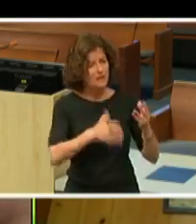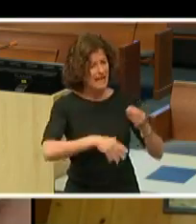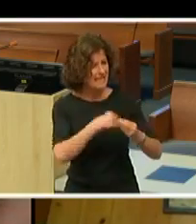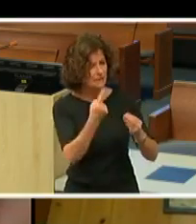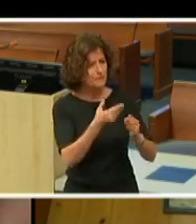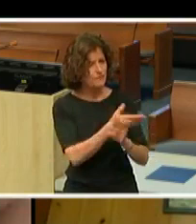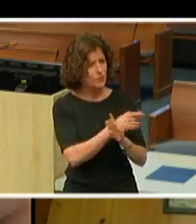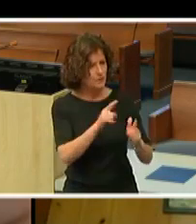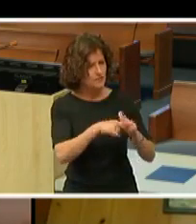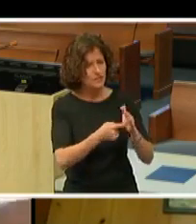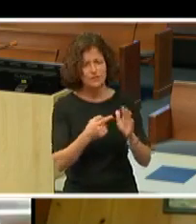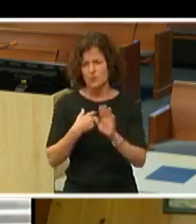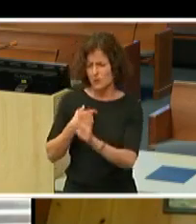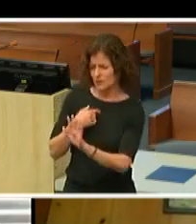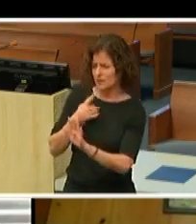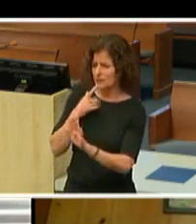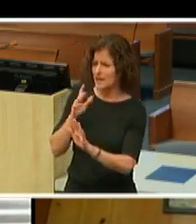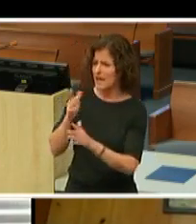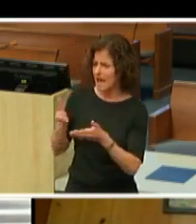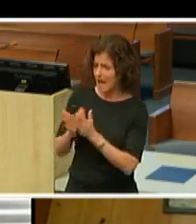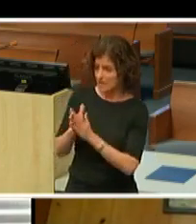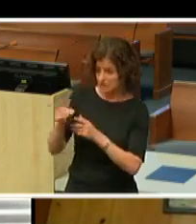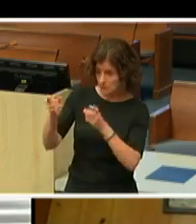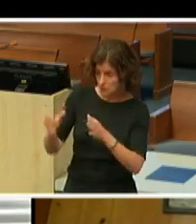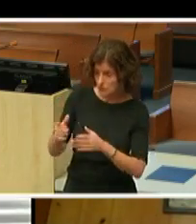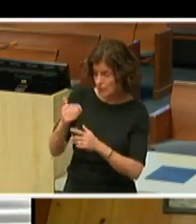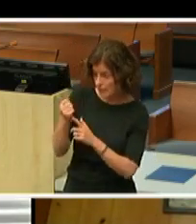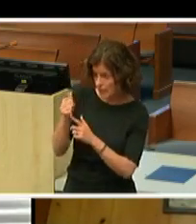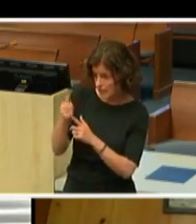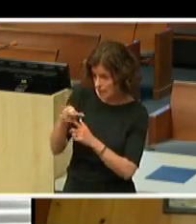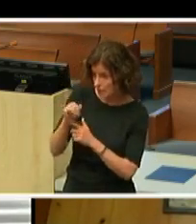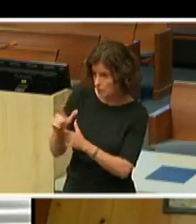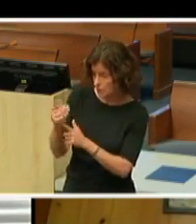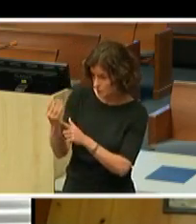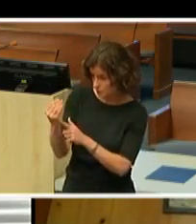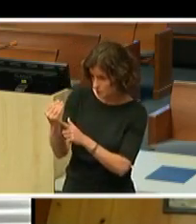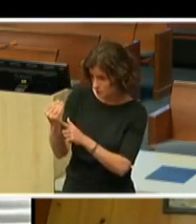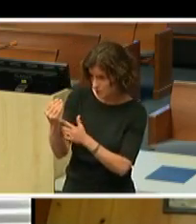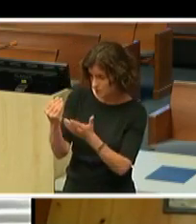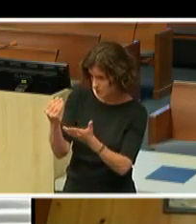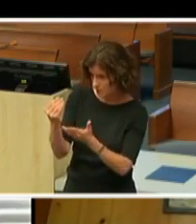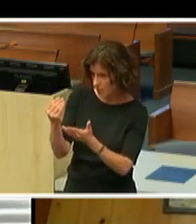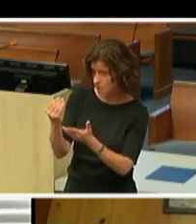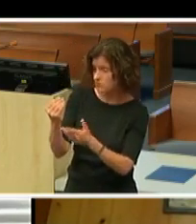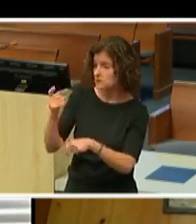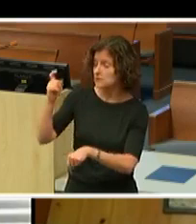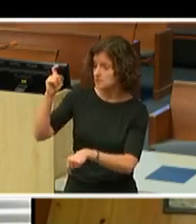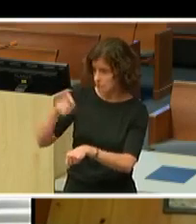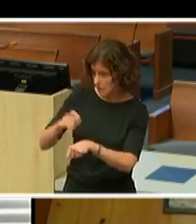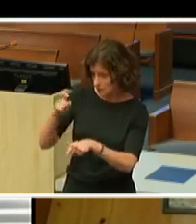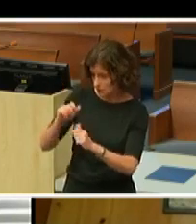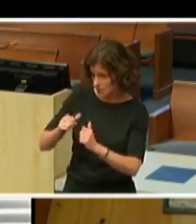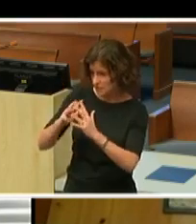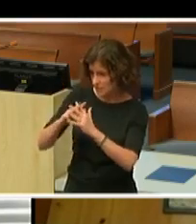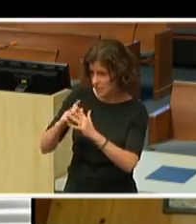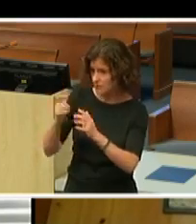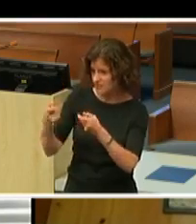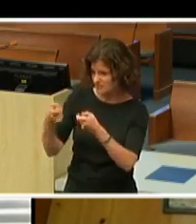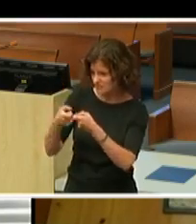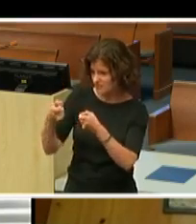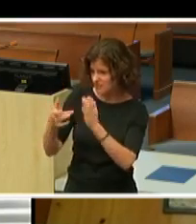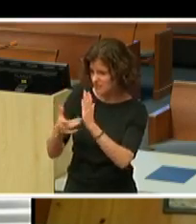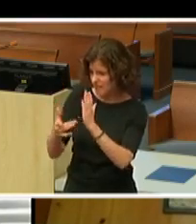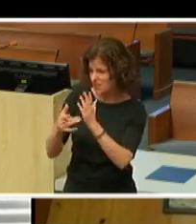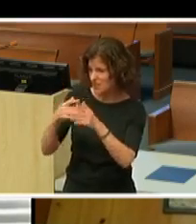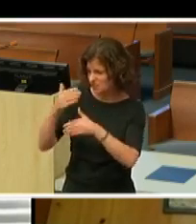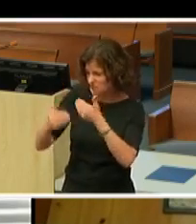Yeah, well, hang on. Let me get the manager to confirm. Is April 14th, Madam Manager, when we need to have this up and running?